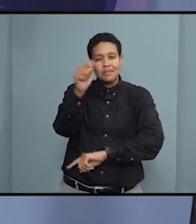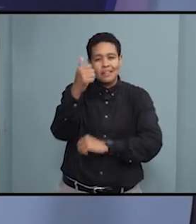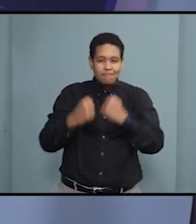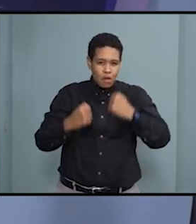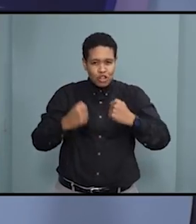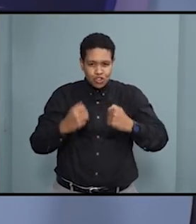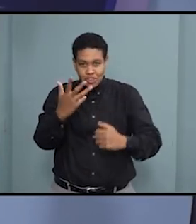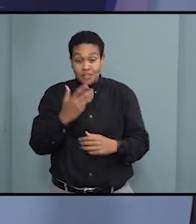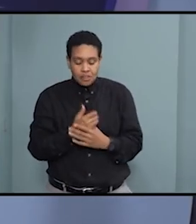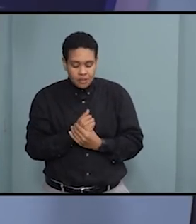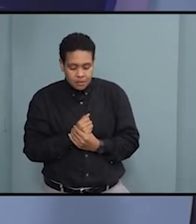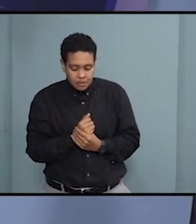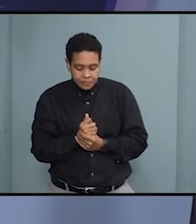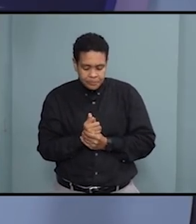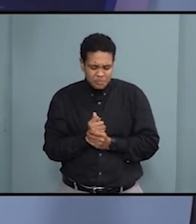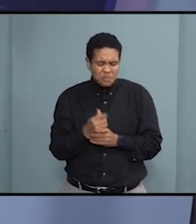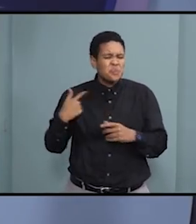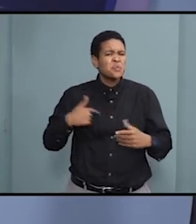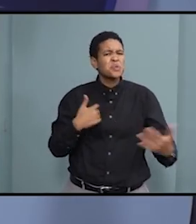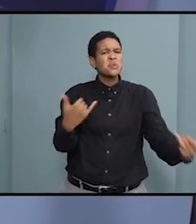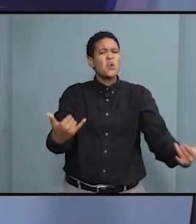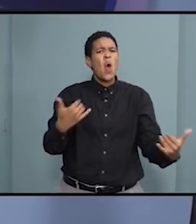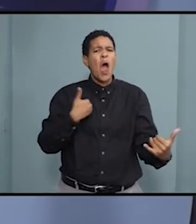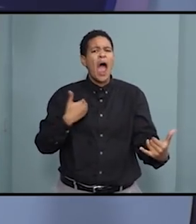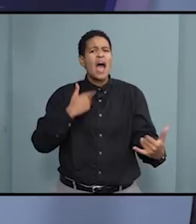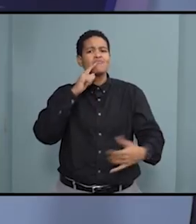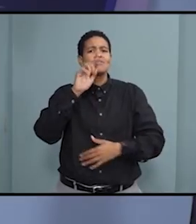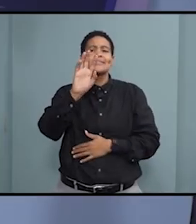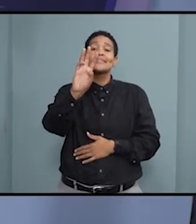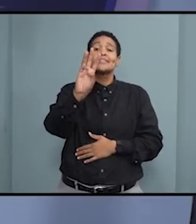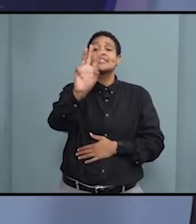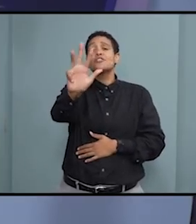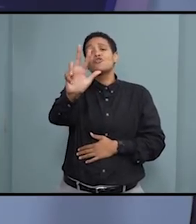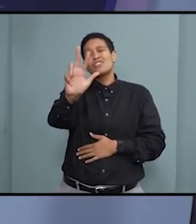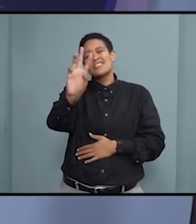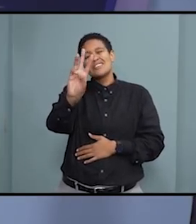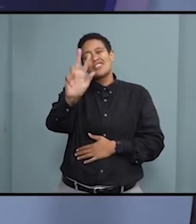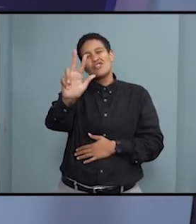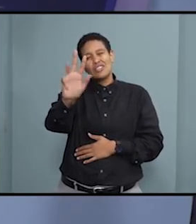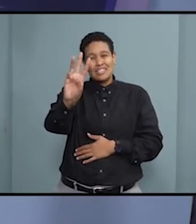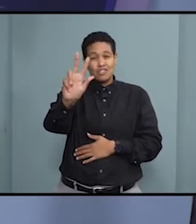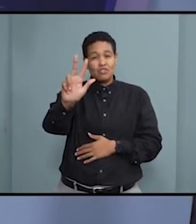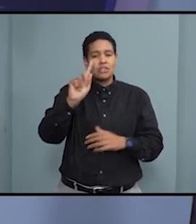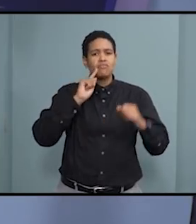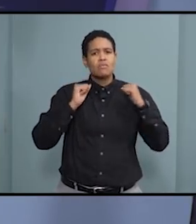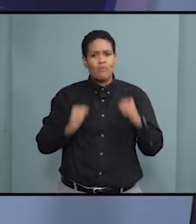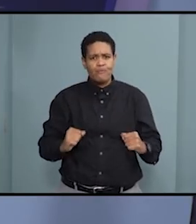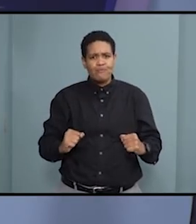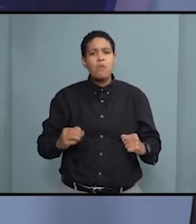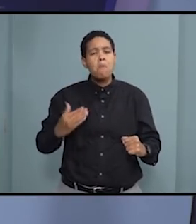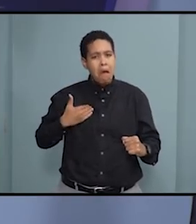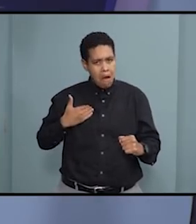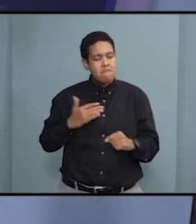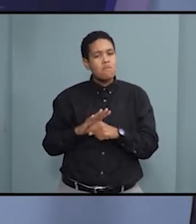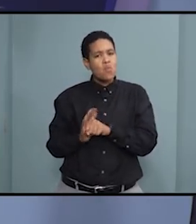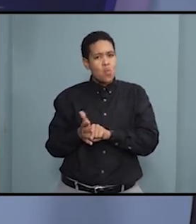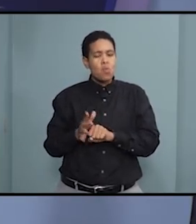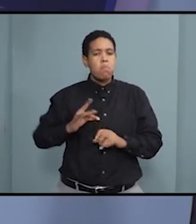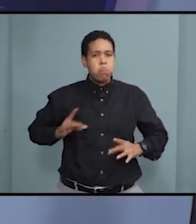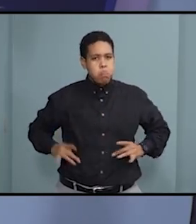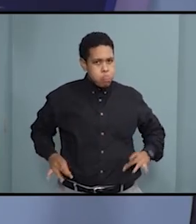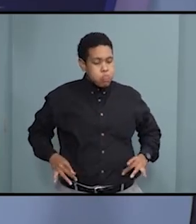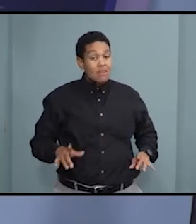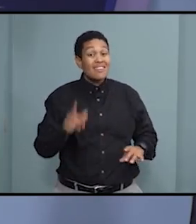March. We now have 63 confirmed cases out